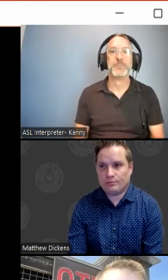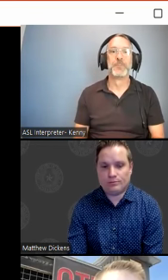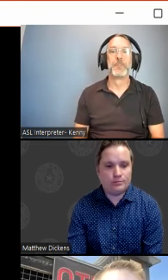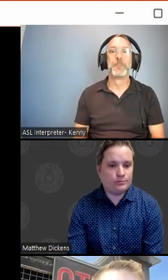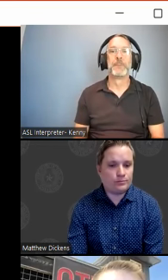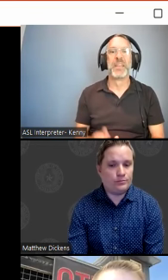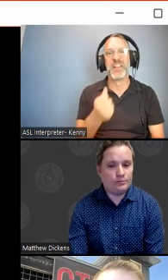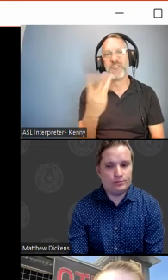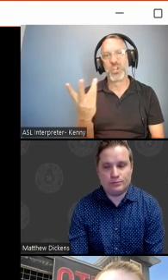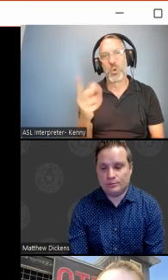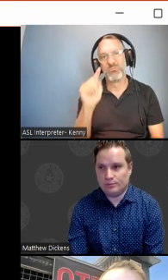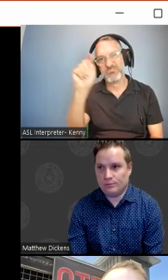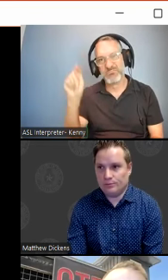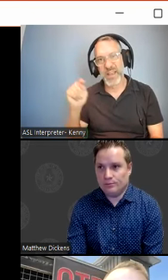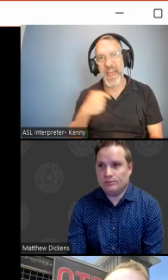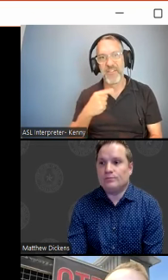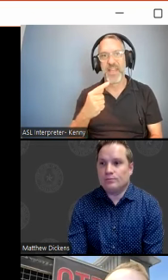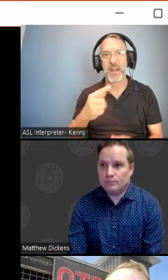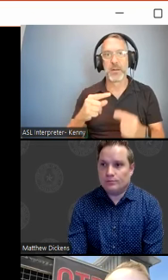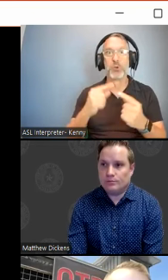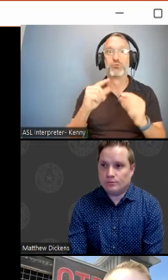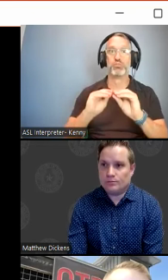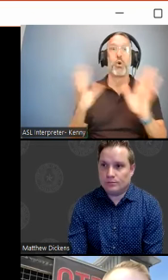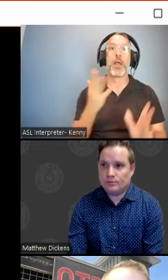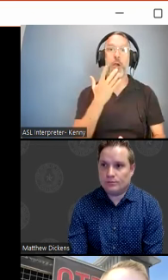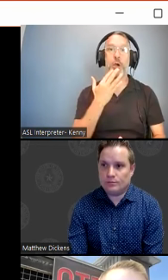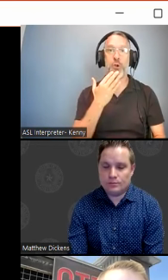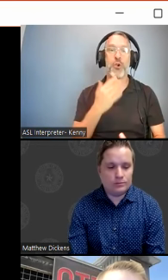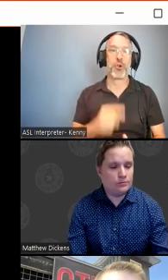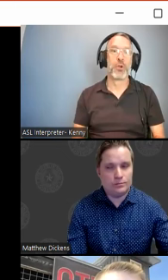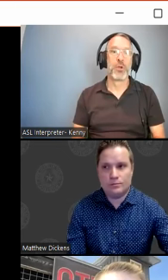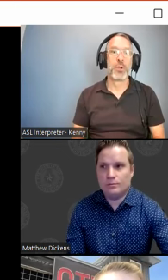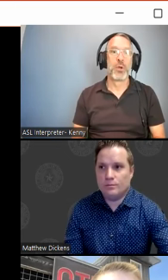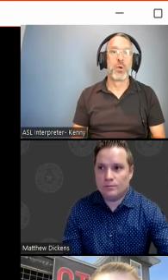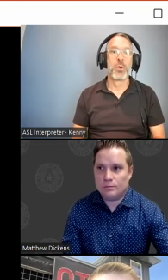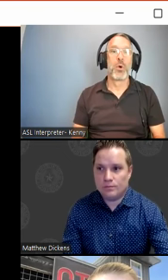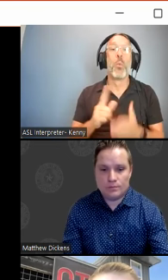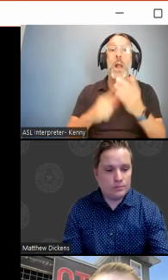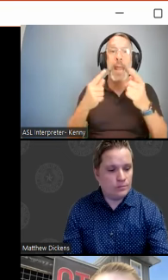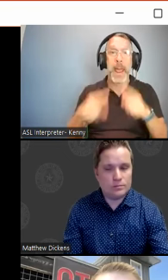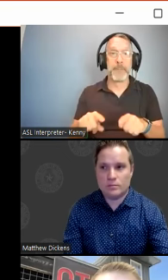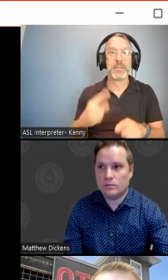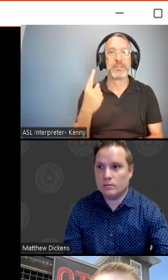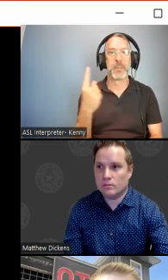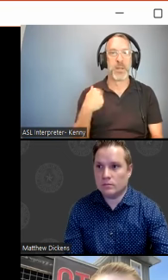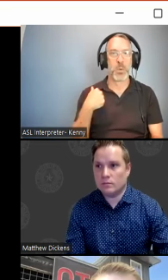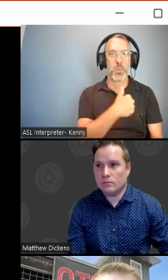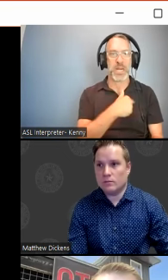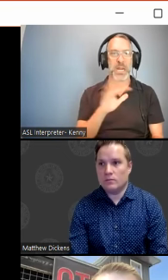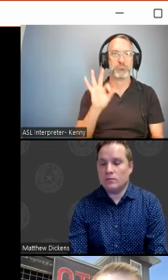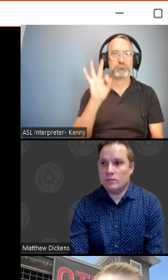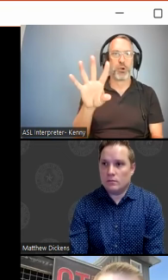and a few other having that contrast in color. So what ended up happening, and something that we had brought to